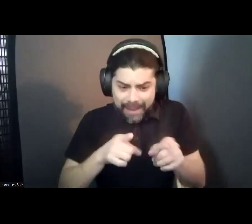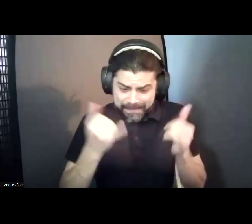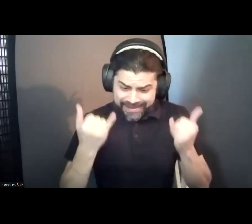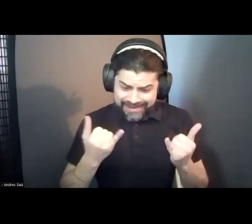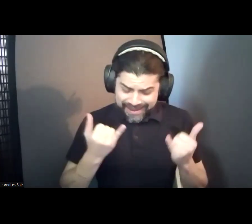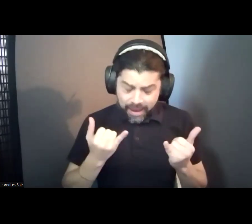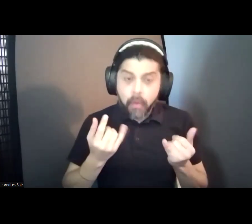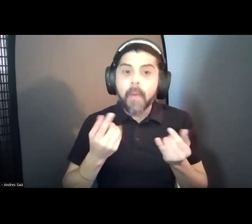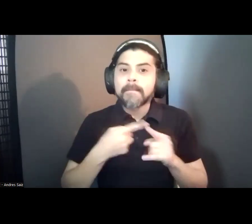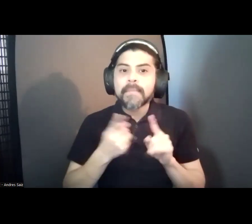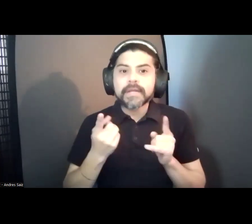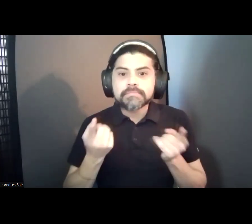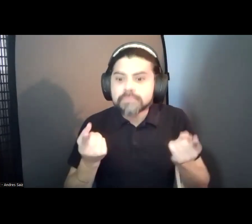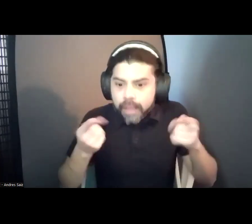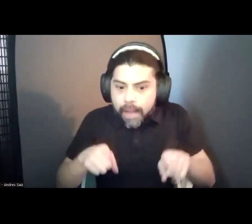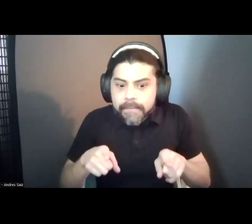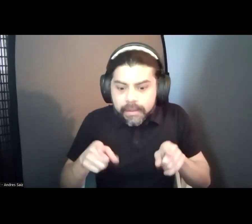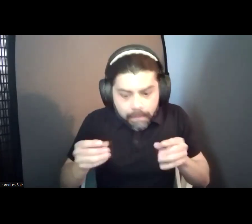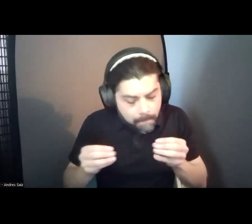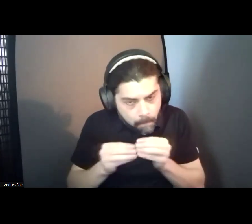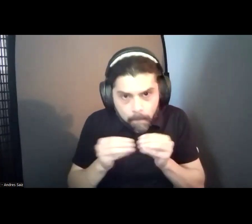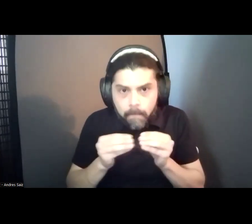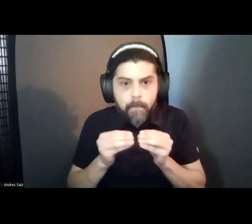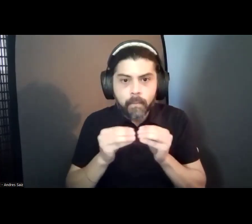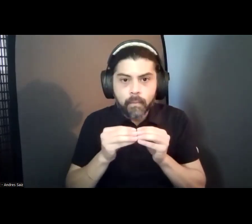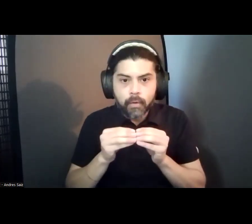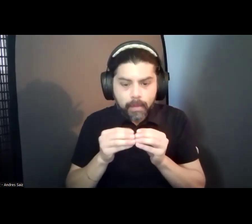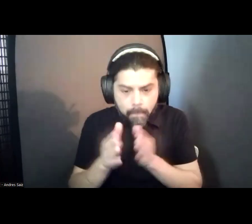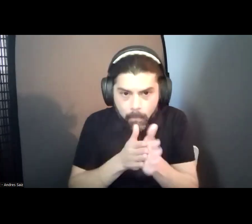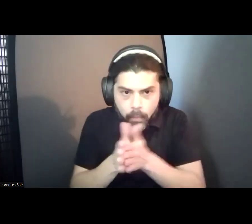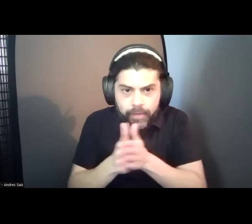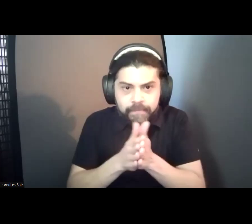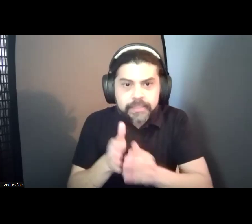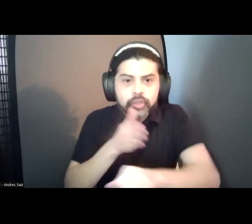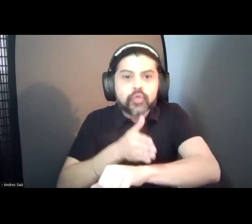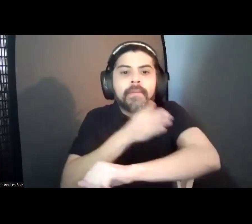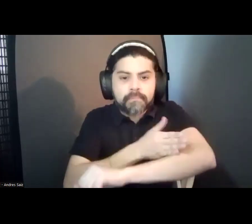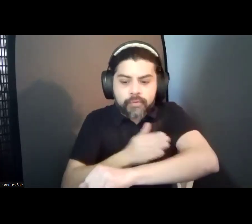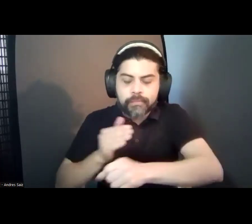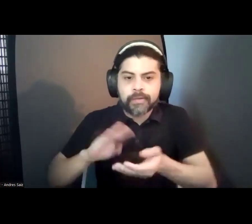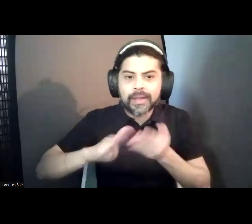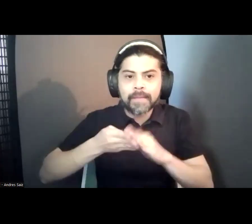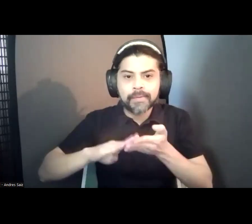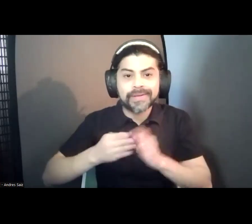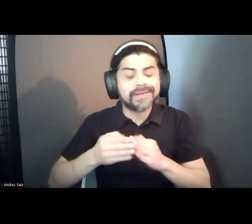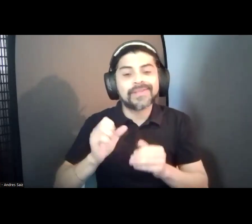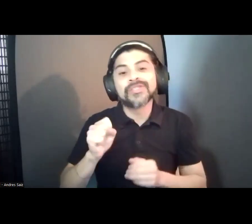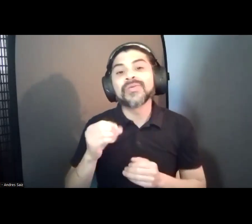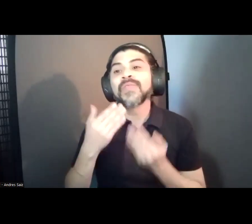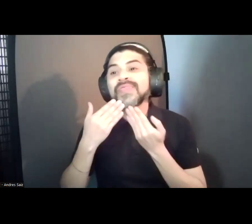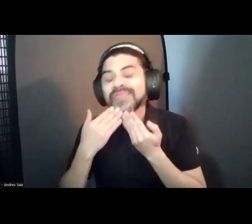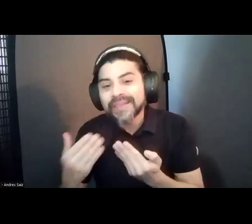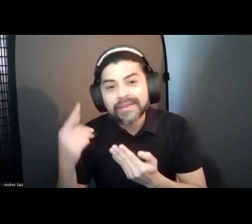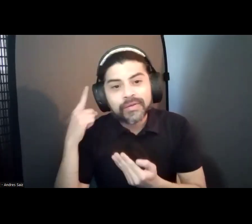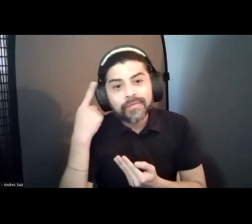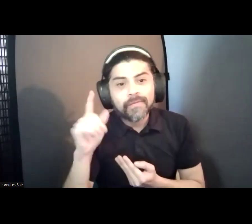even double down on the efforts we're making. Glad to be a part of it with you. So just thank you to all the advisory committee members. Thank you to all of those who are